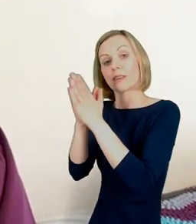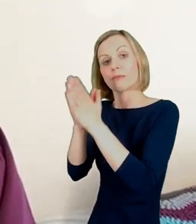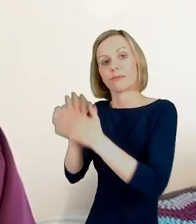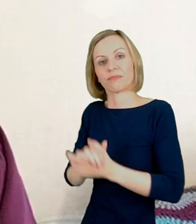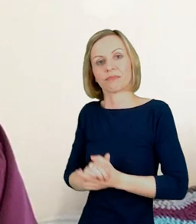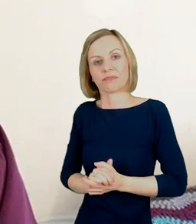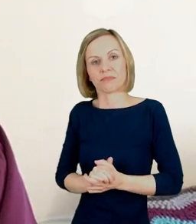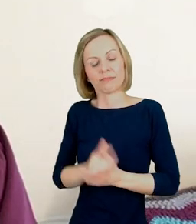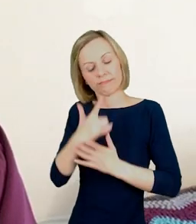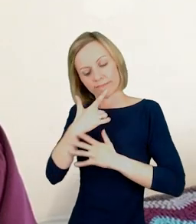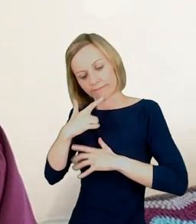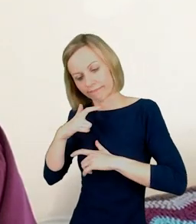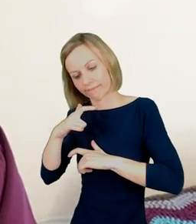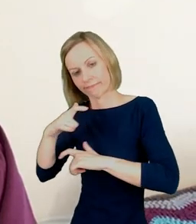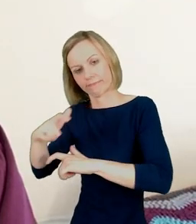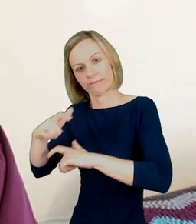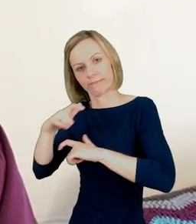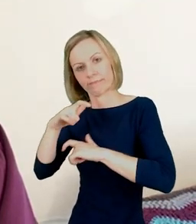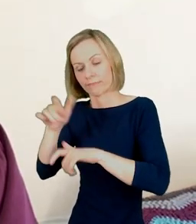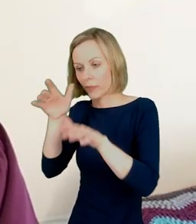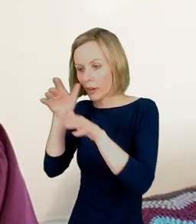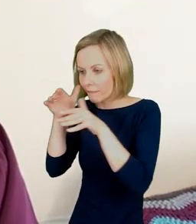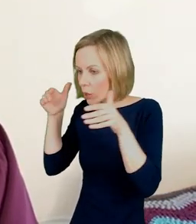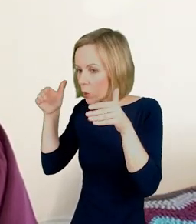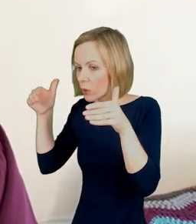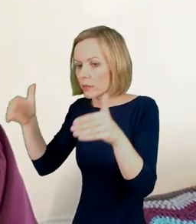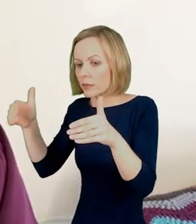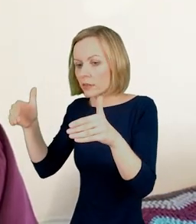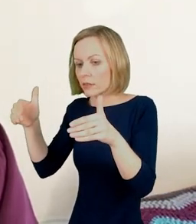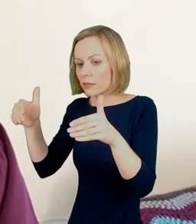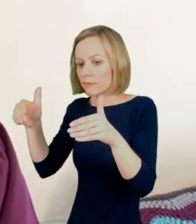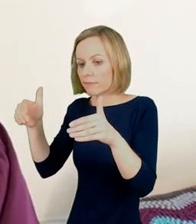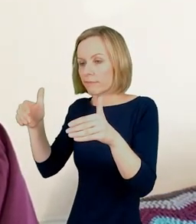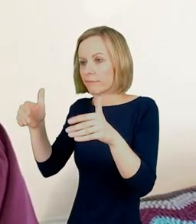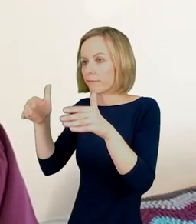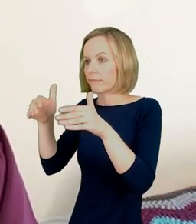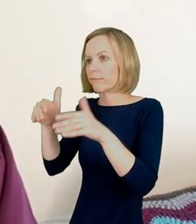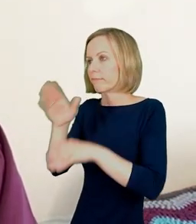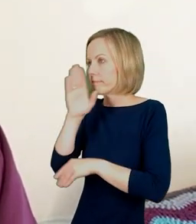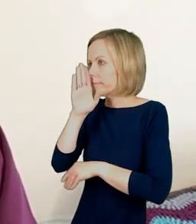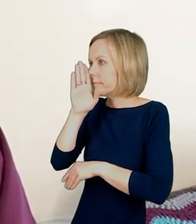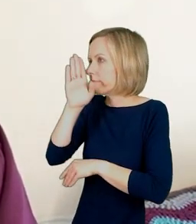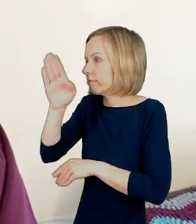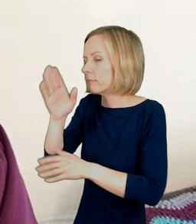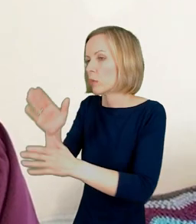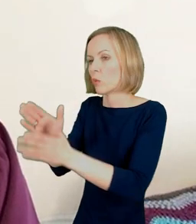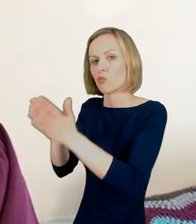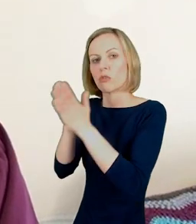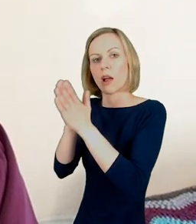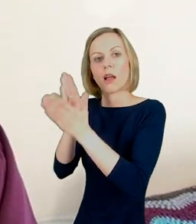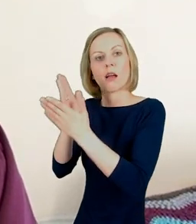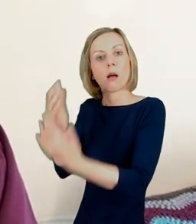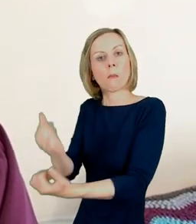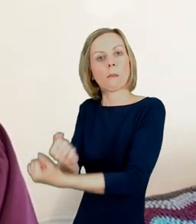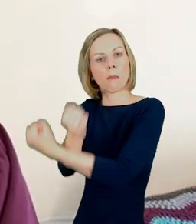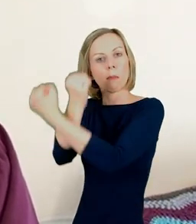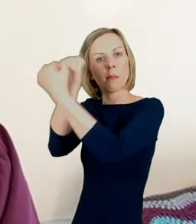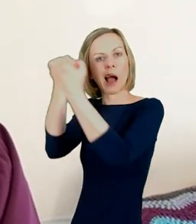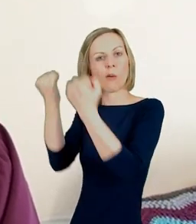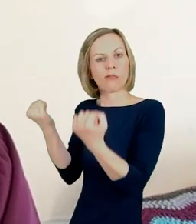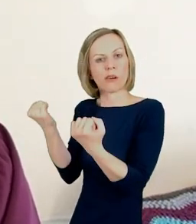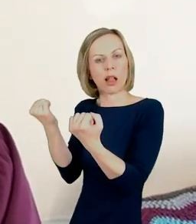intercession, persistent, focused, undeterred, have remarkable power that